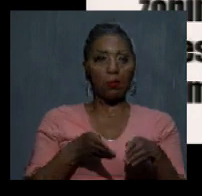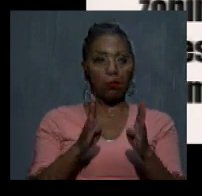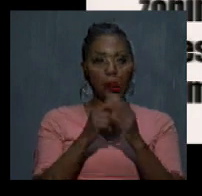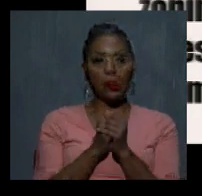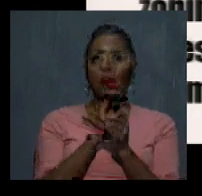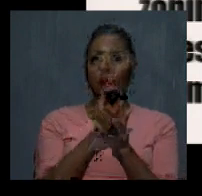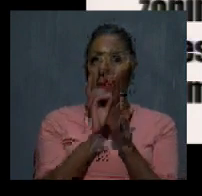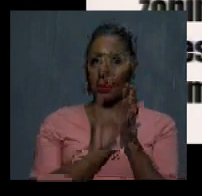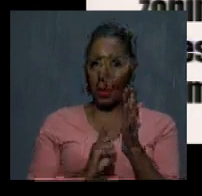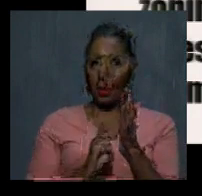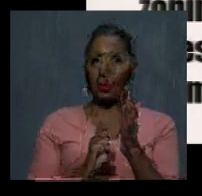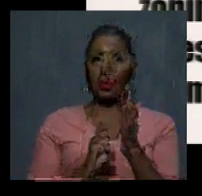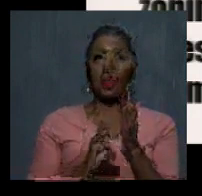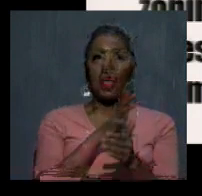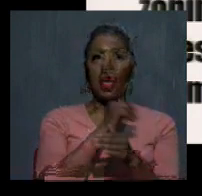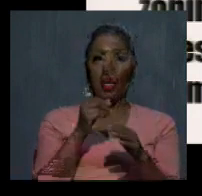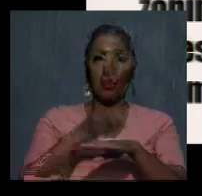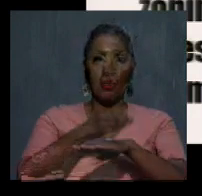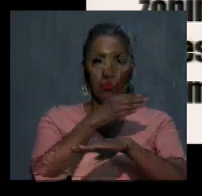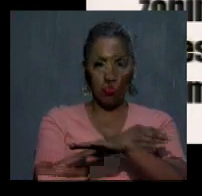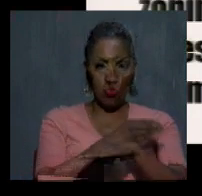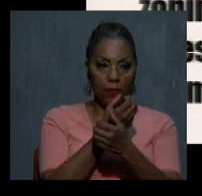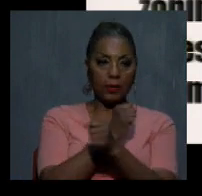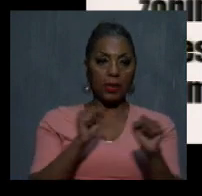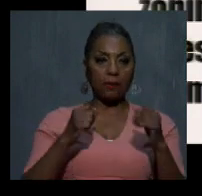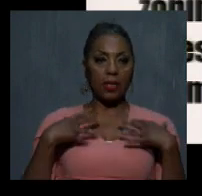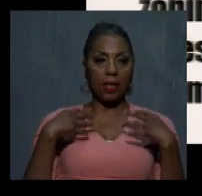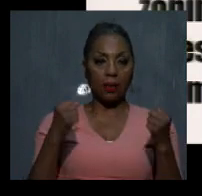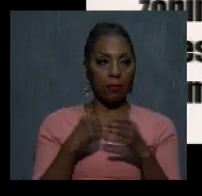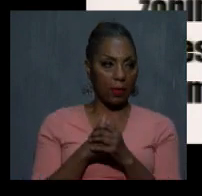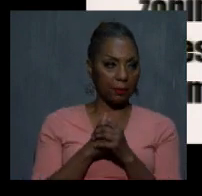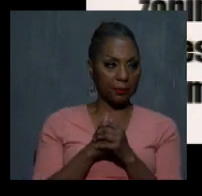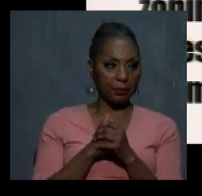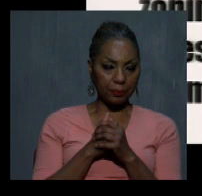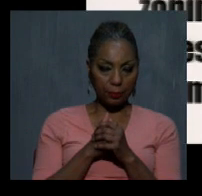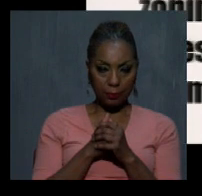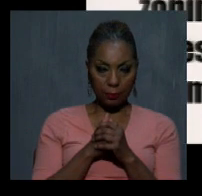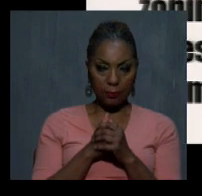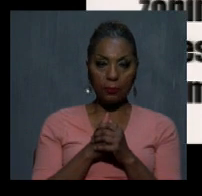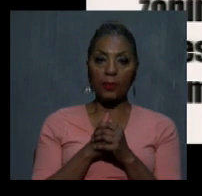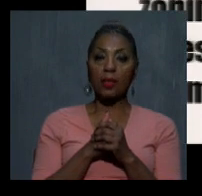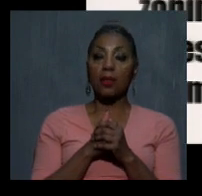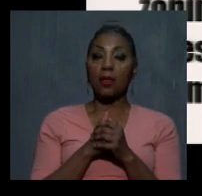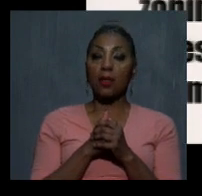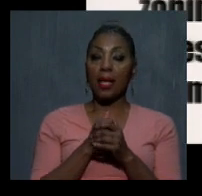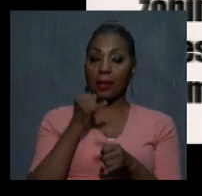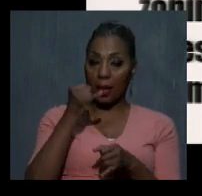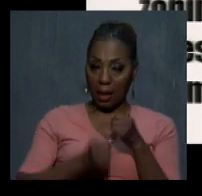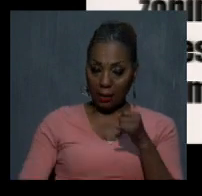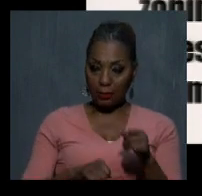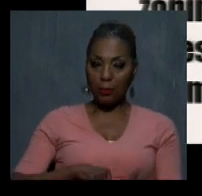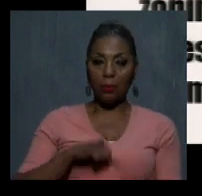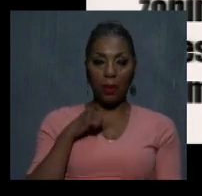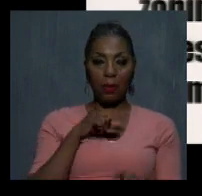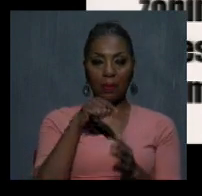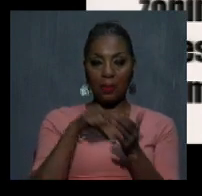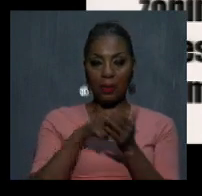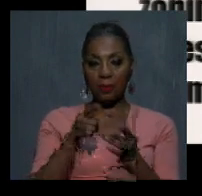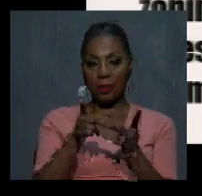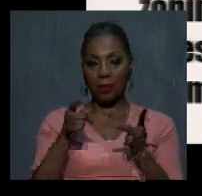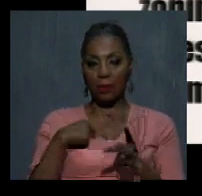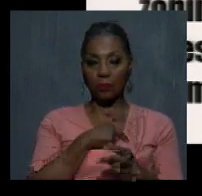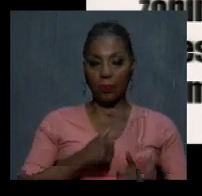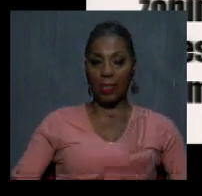streets, public health and safety, environment responsible. Today, be proud of this place we live